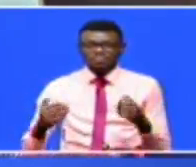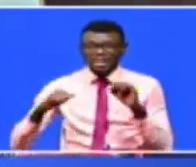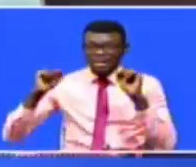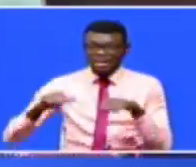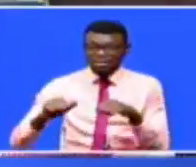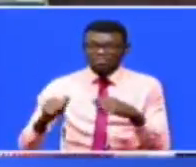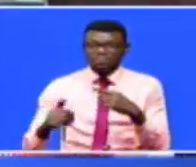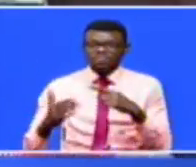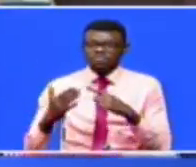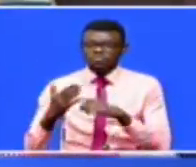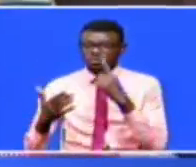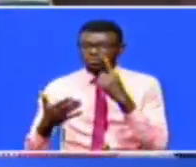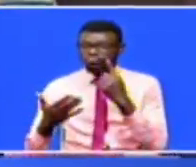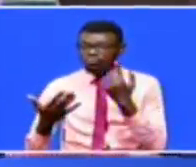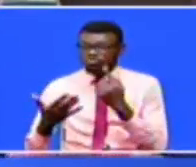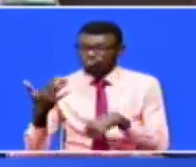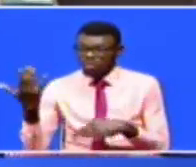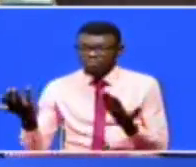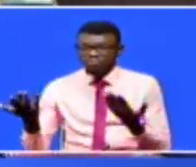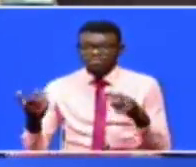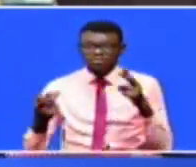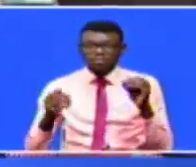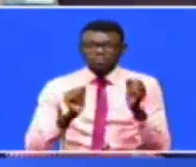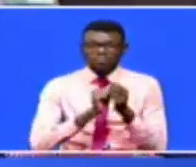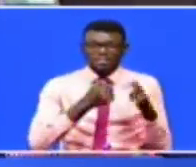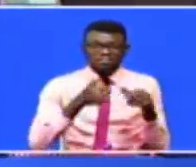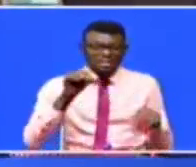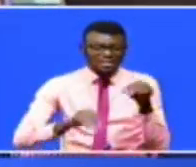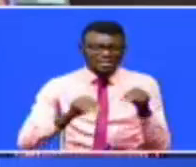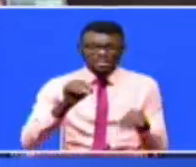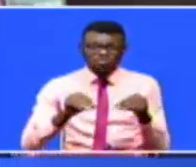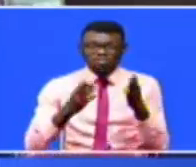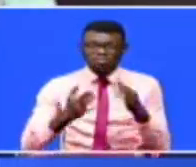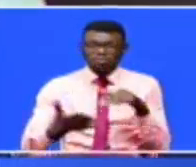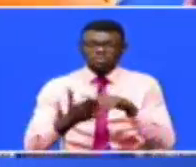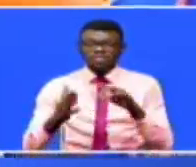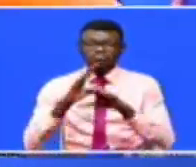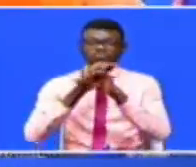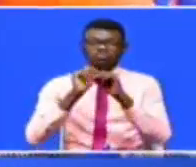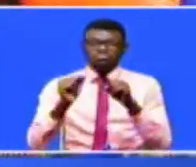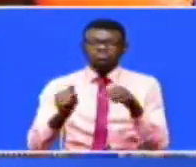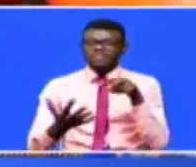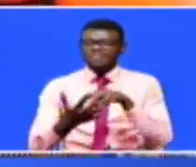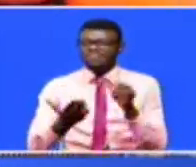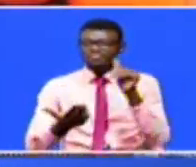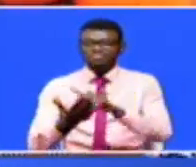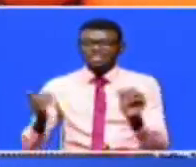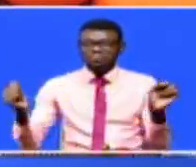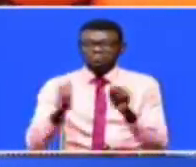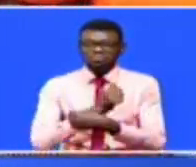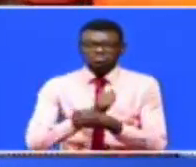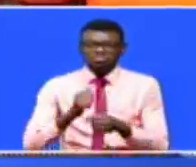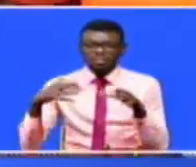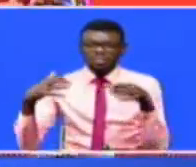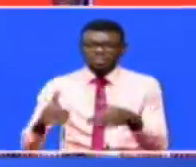the coalition flag bearer in the 2017 general election is not eligible to vie in the next election, and the party that produced a